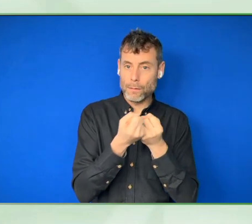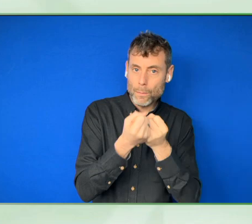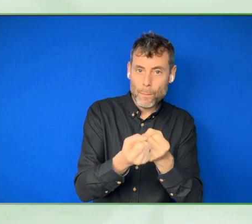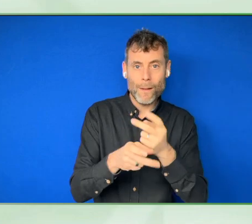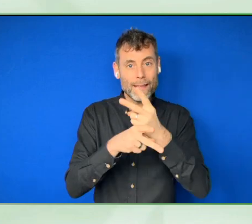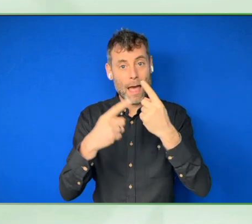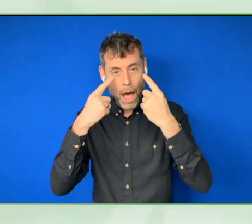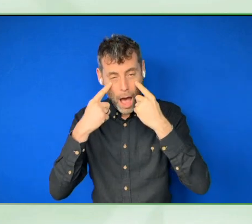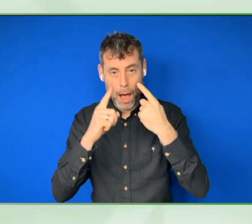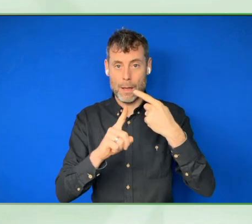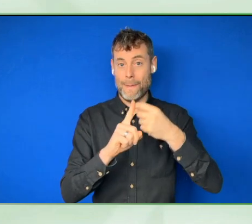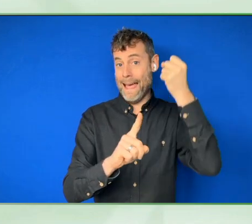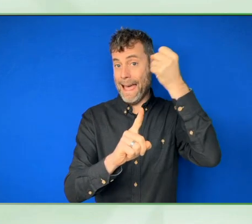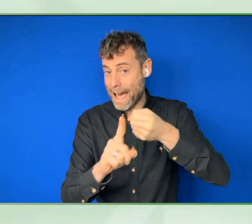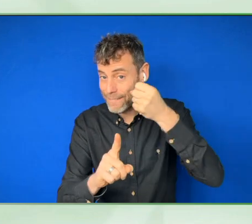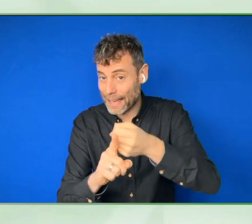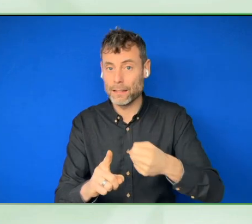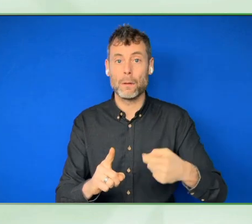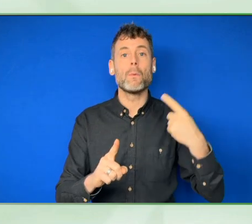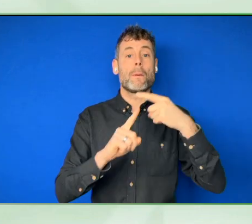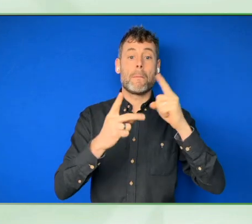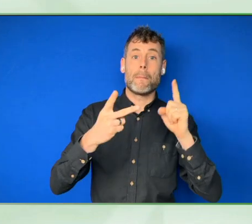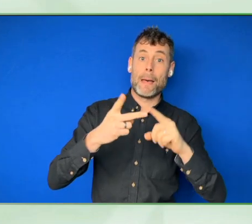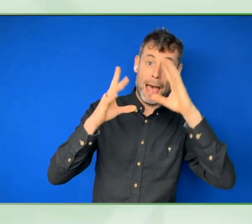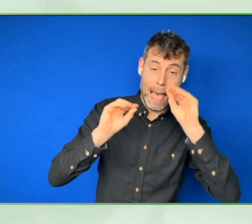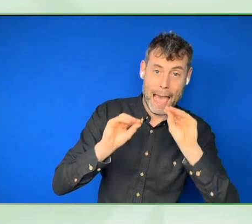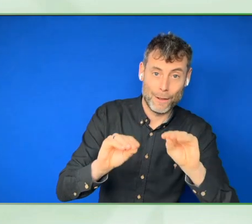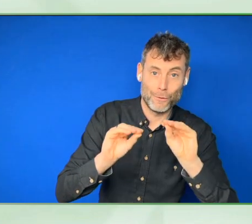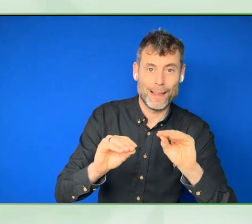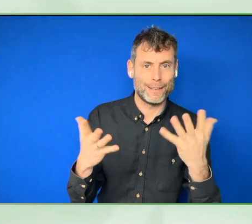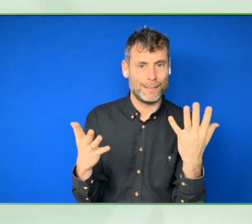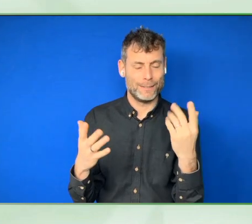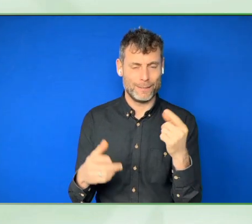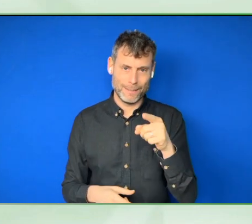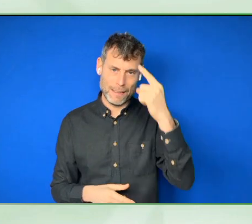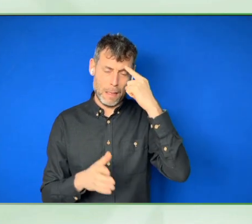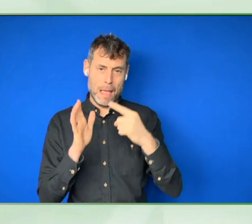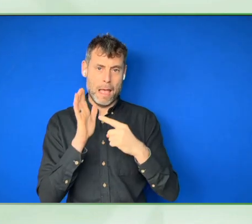listening think through the influence of government in any context they're working in.